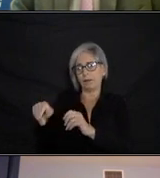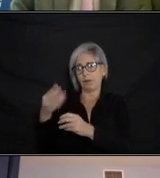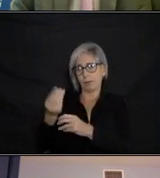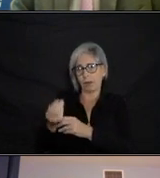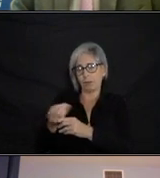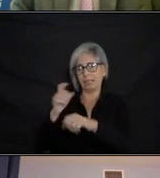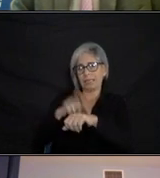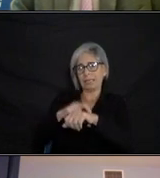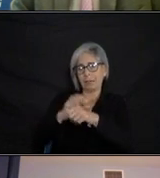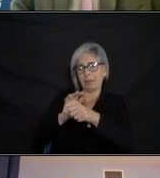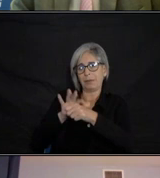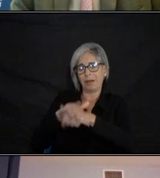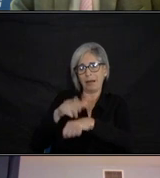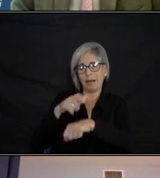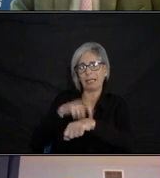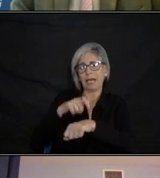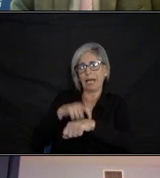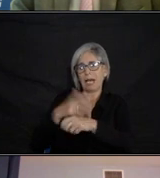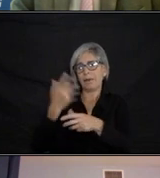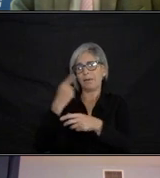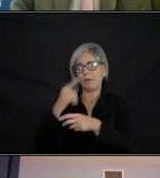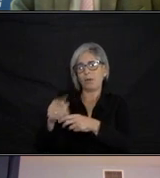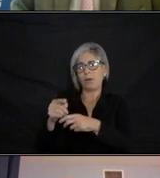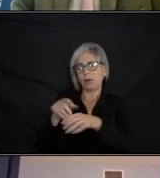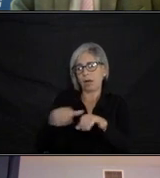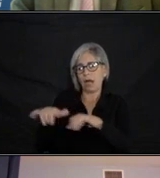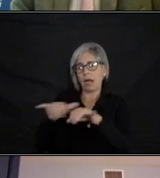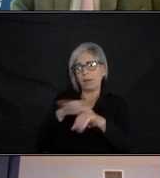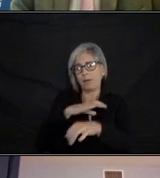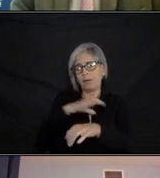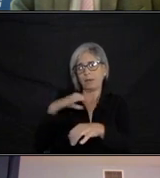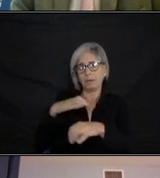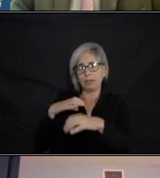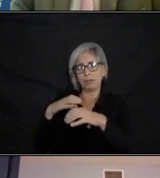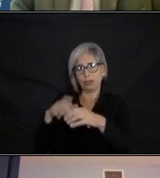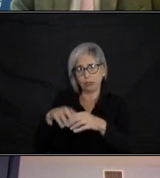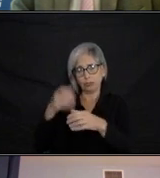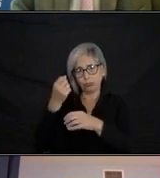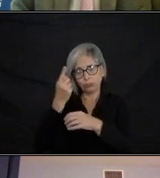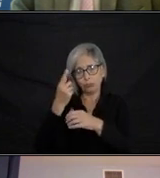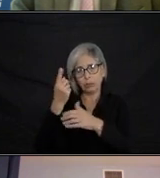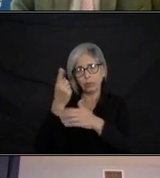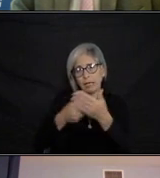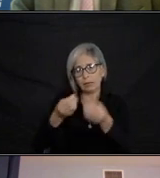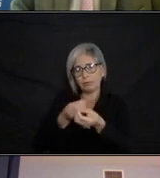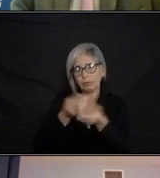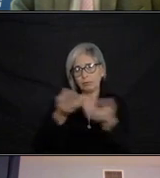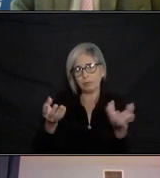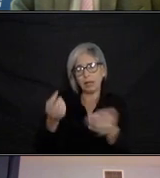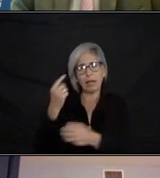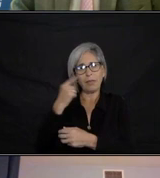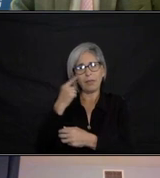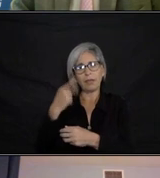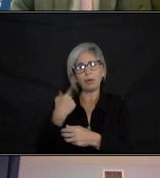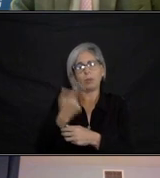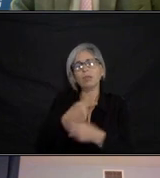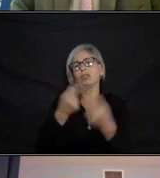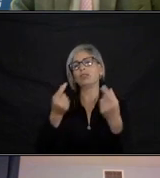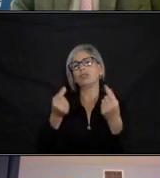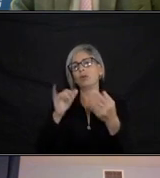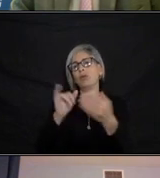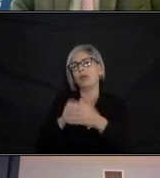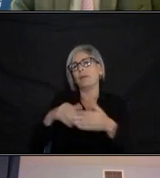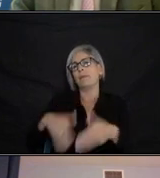it is come and available for the city commission. And I don't think right. We need to redo that